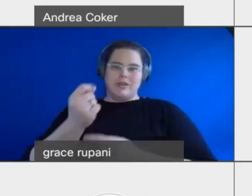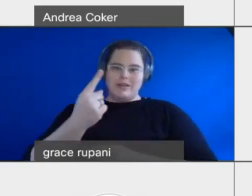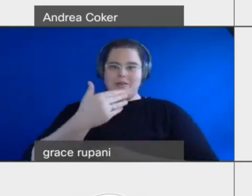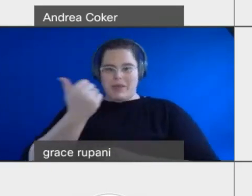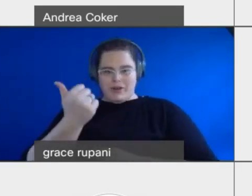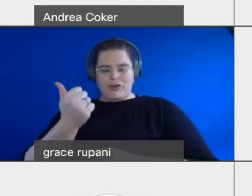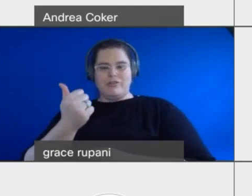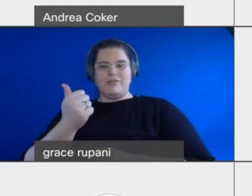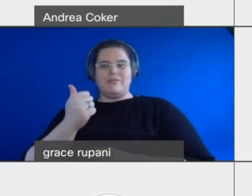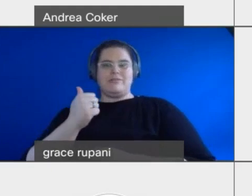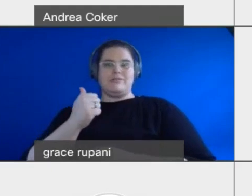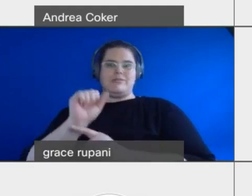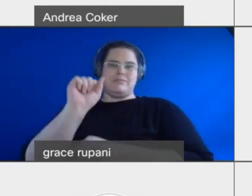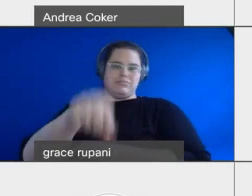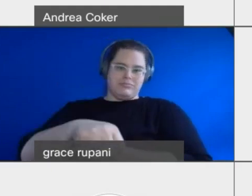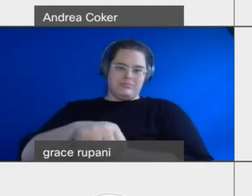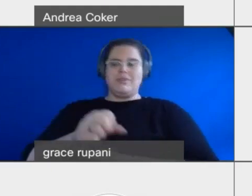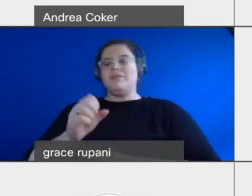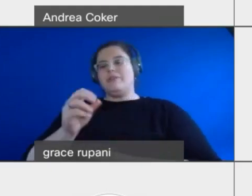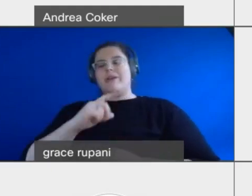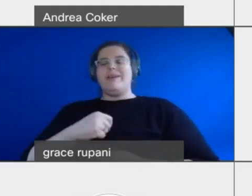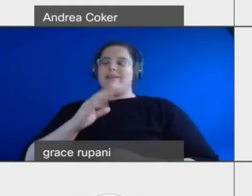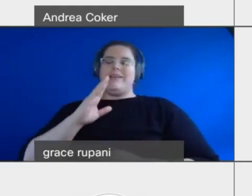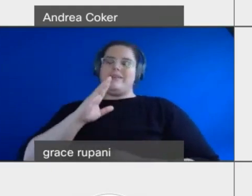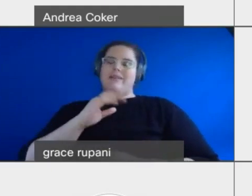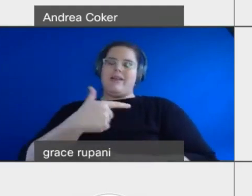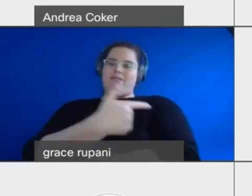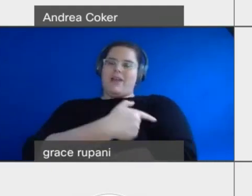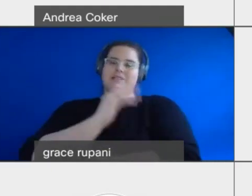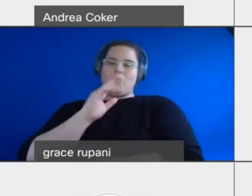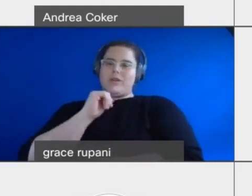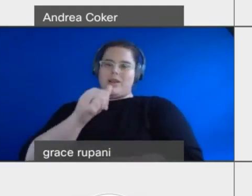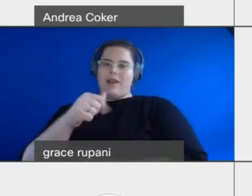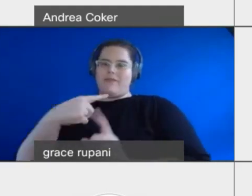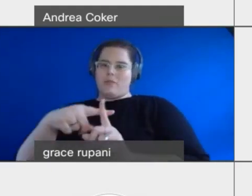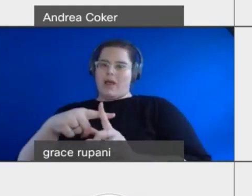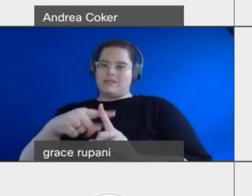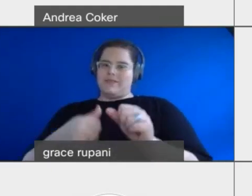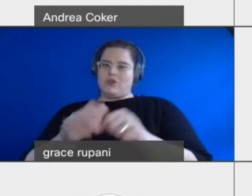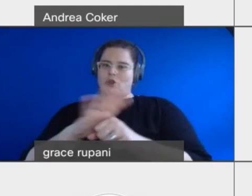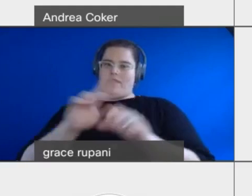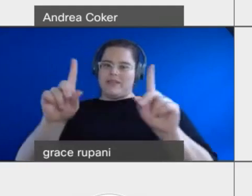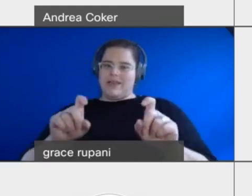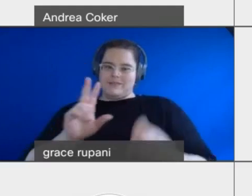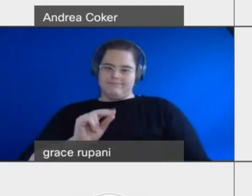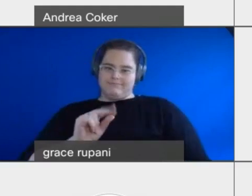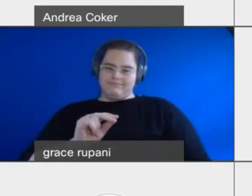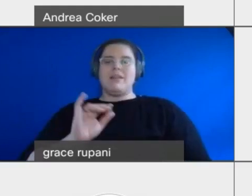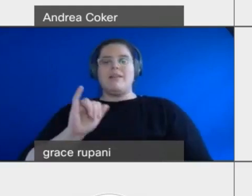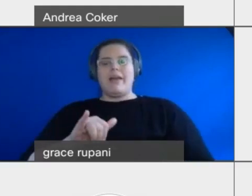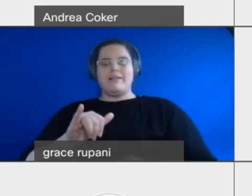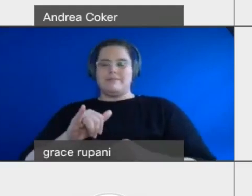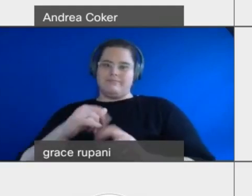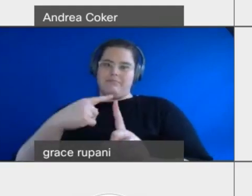you will not have a positive COVID test from your vaccine. If you have a positive COVID test, we continue to treat that as a positive